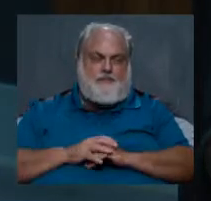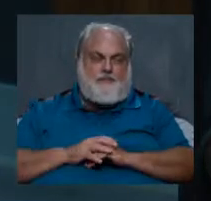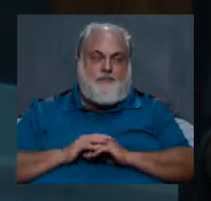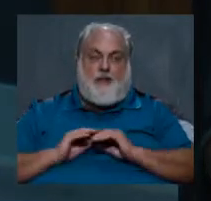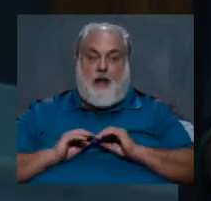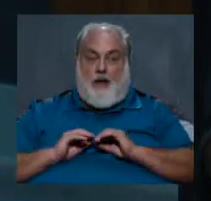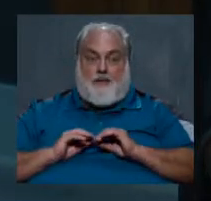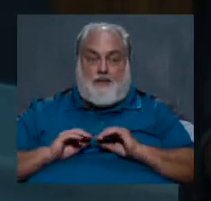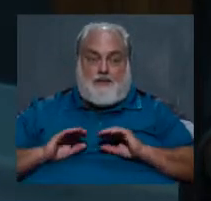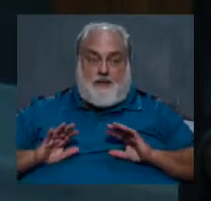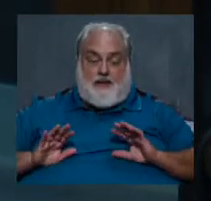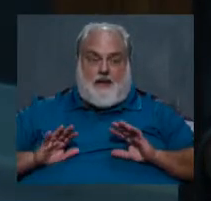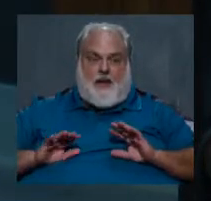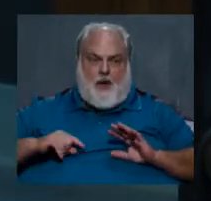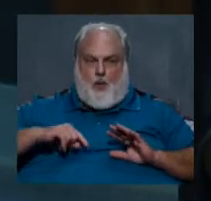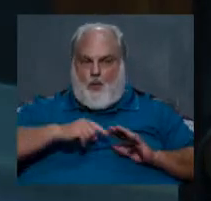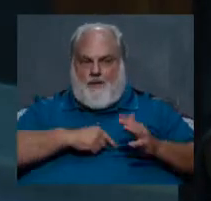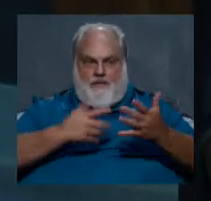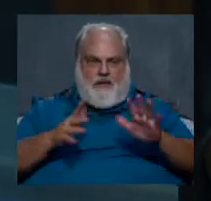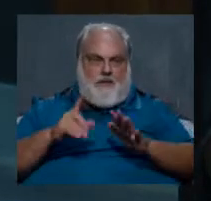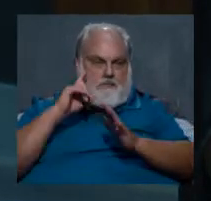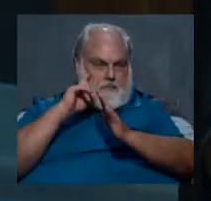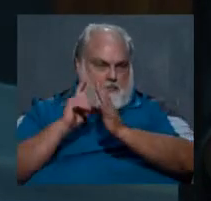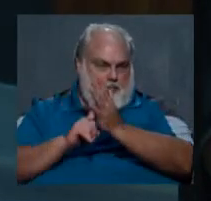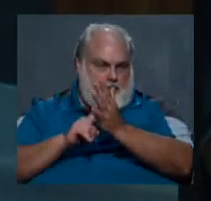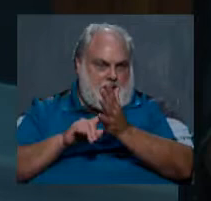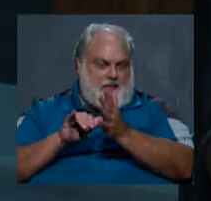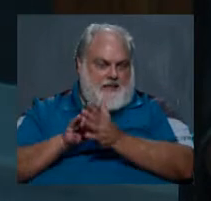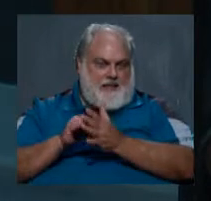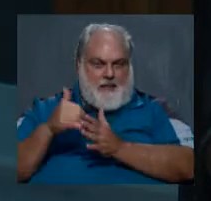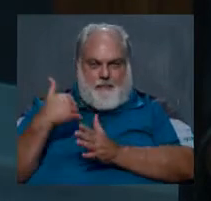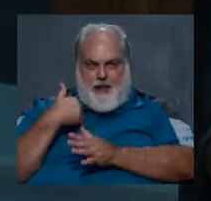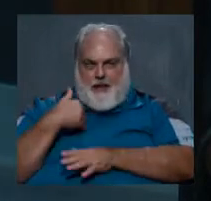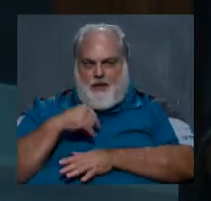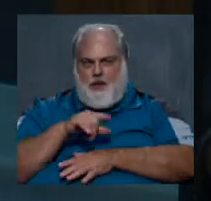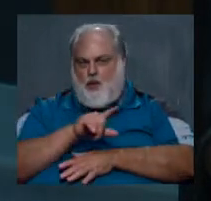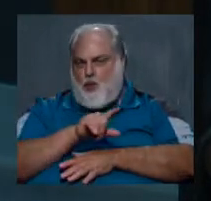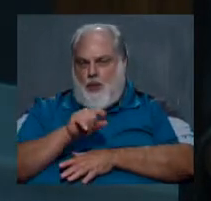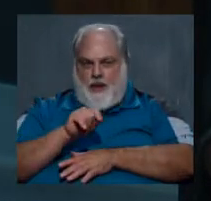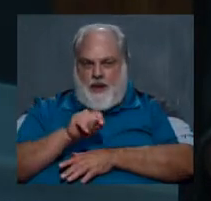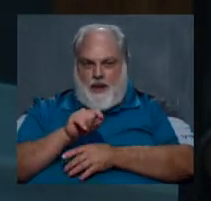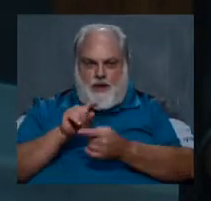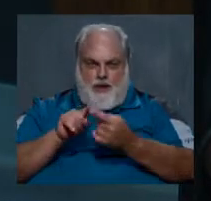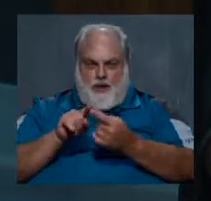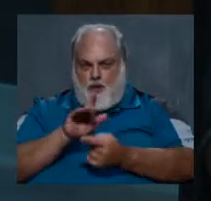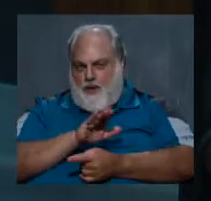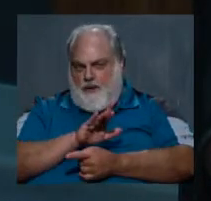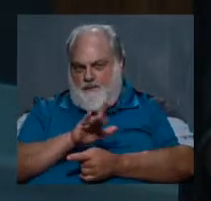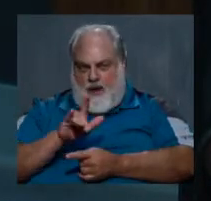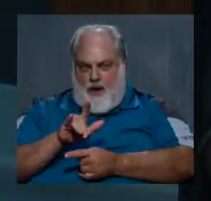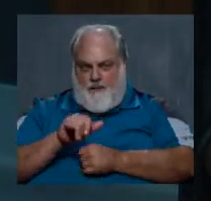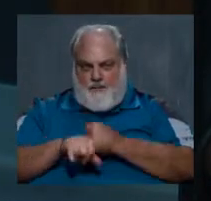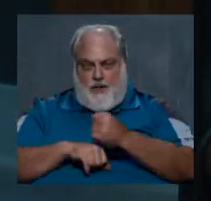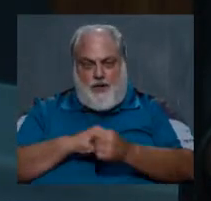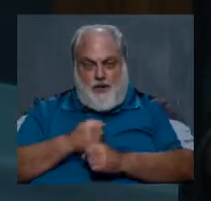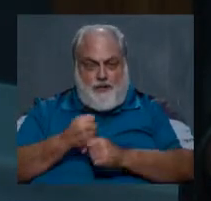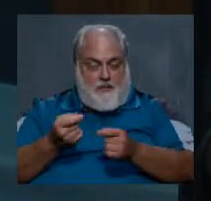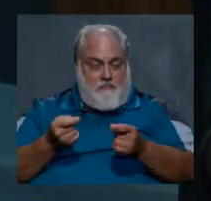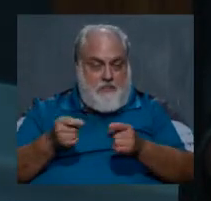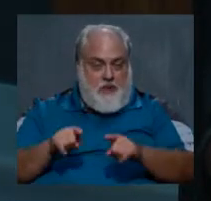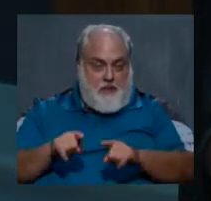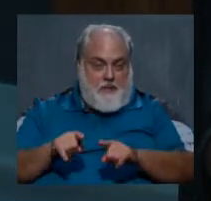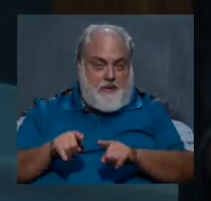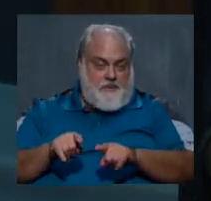obviously, we have witnessed that over the last 20, 25 years that's been occurring. So, I